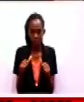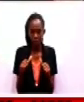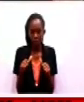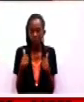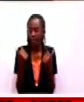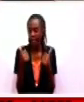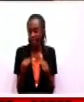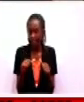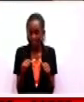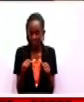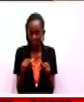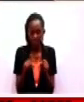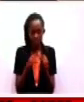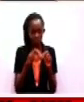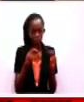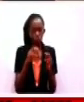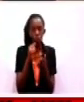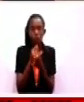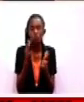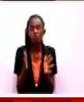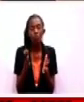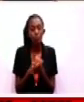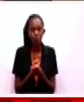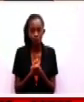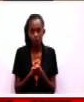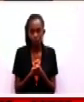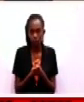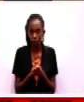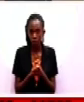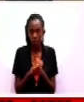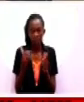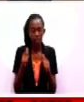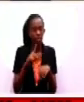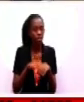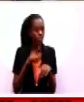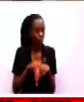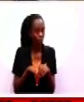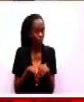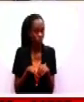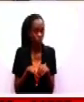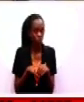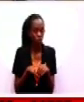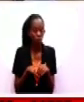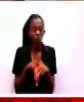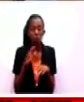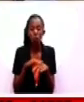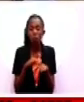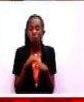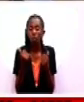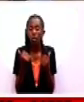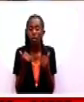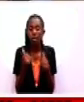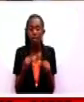Any investigating officer or Agency at Any time and only date that is